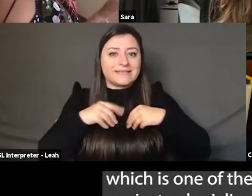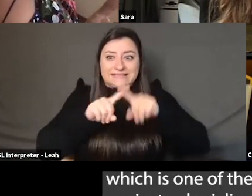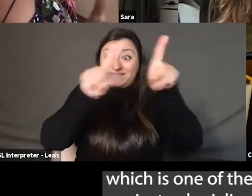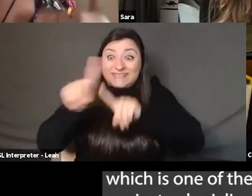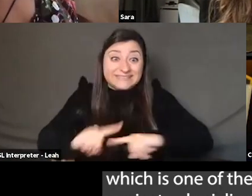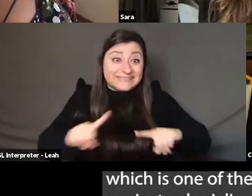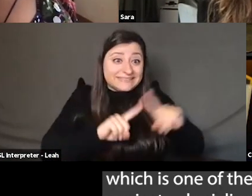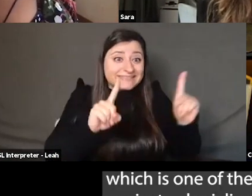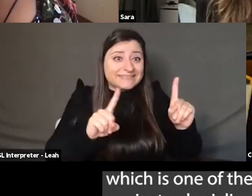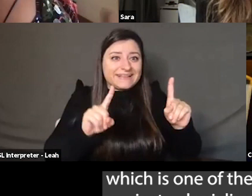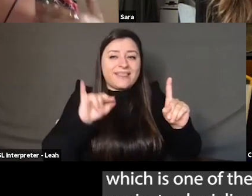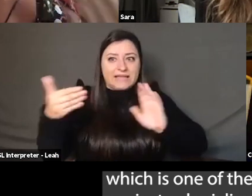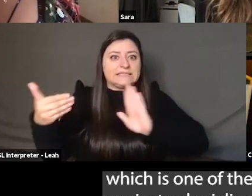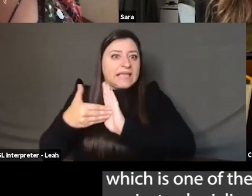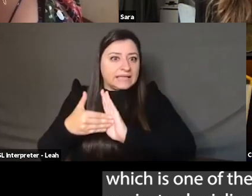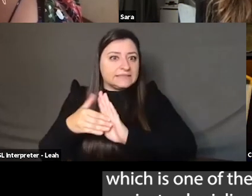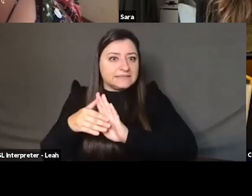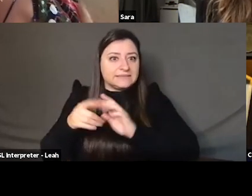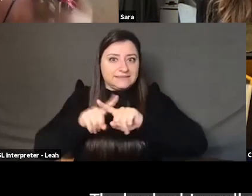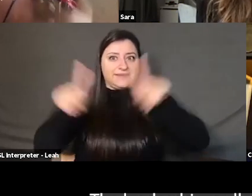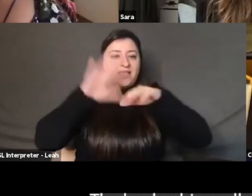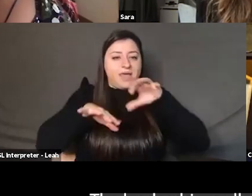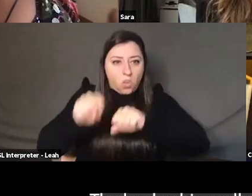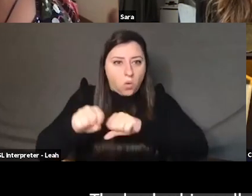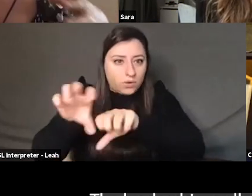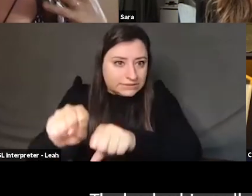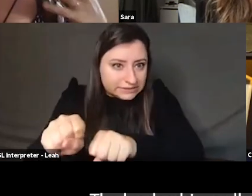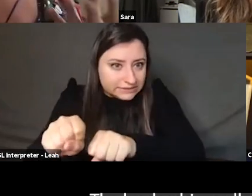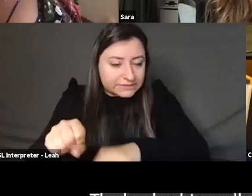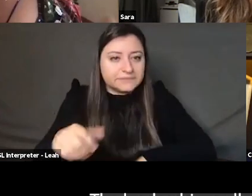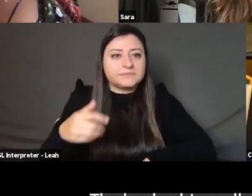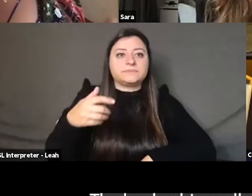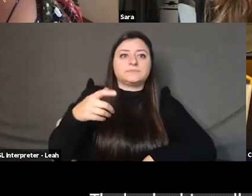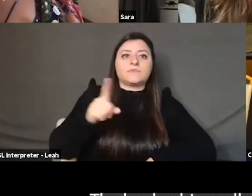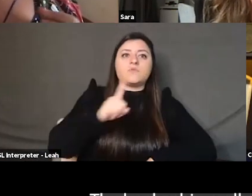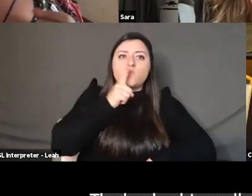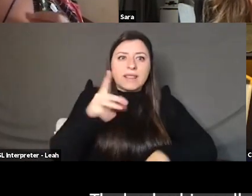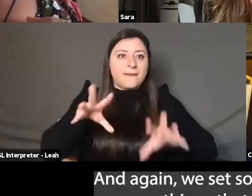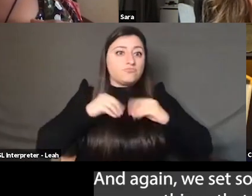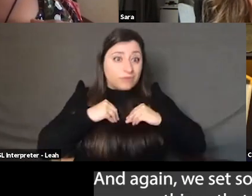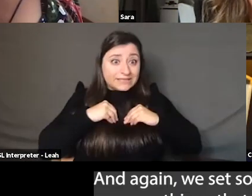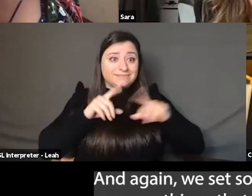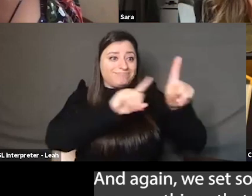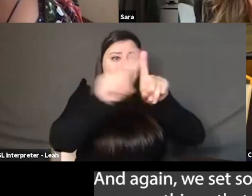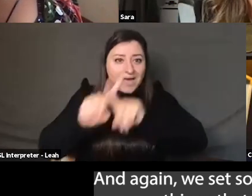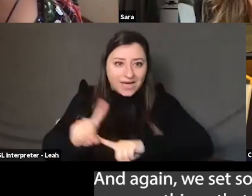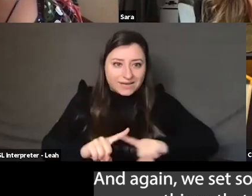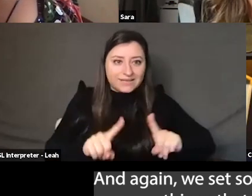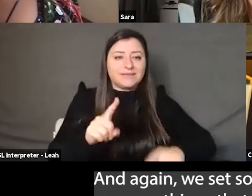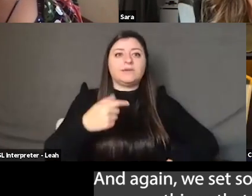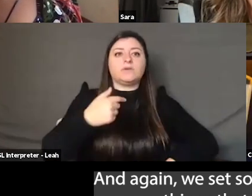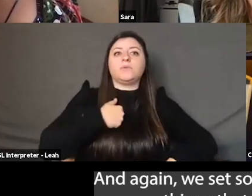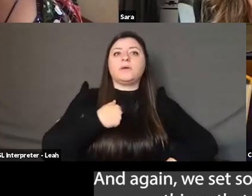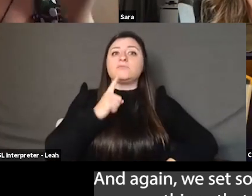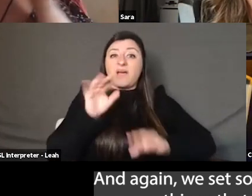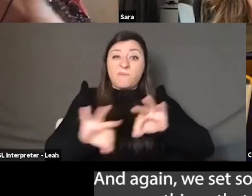that goes against colonialism and anti-colonial thought leadership really embraces plurality. And again, we said some very